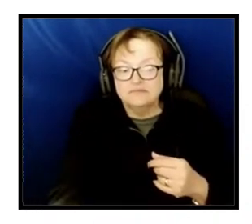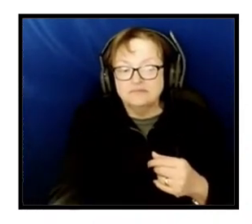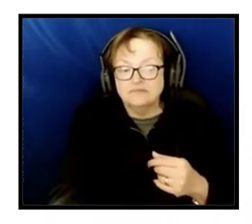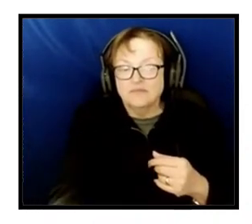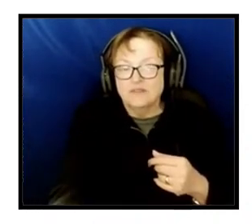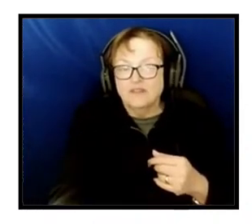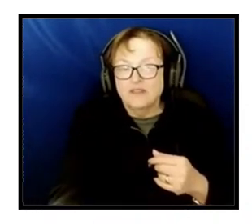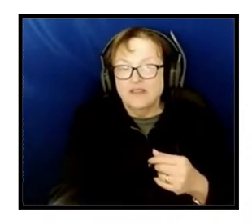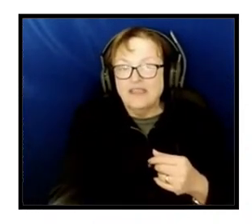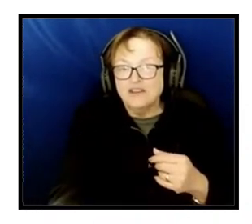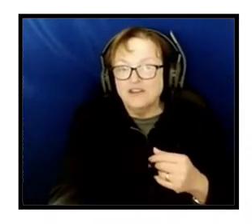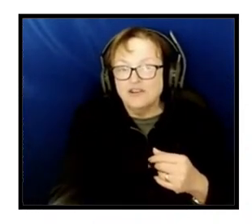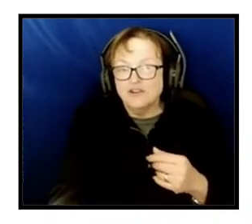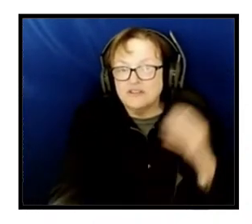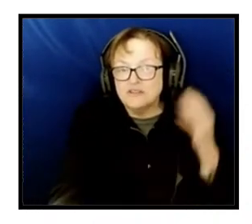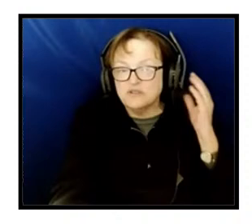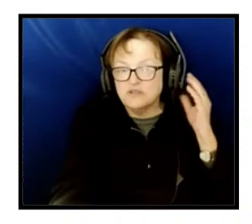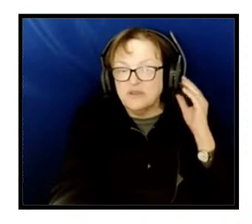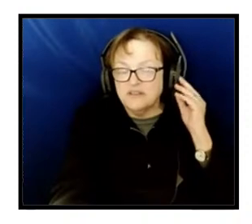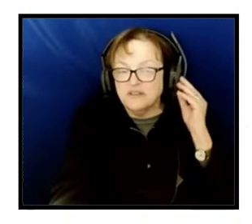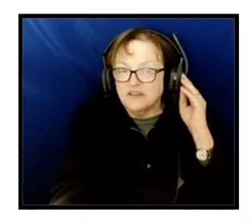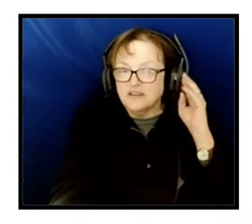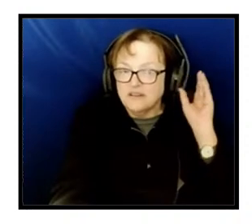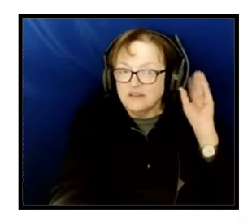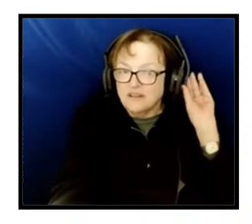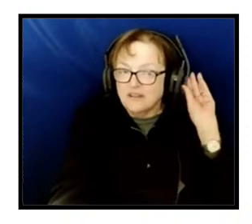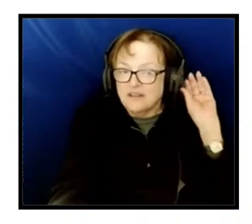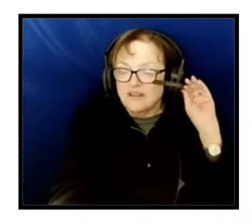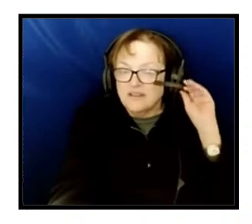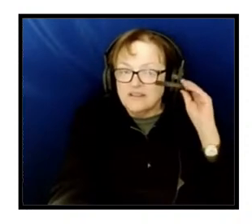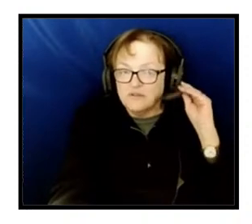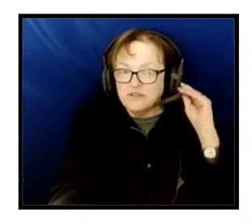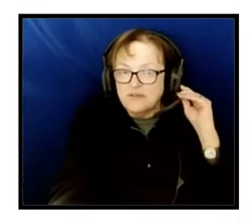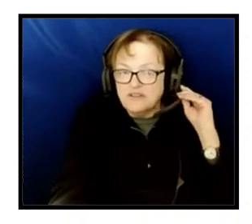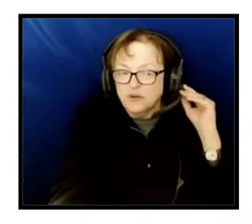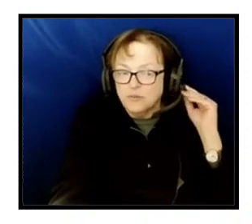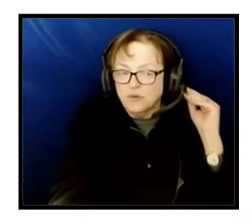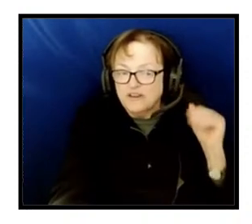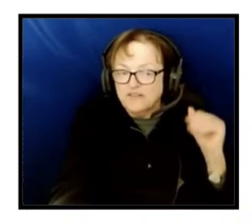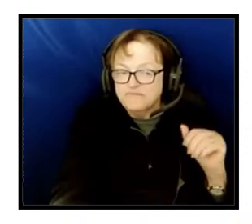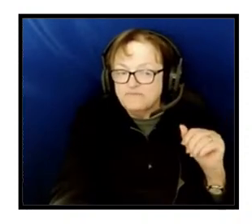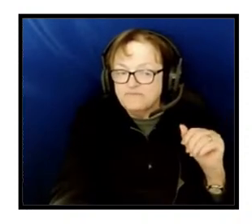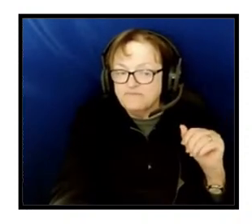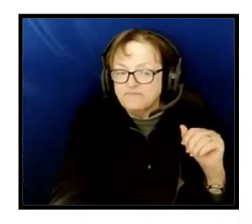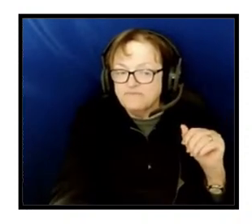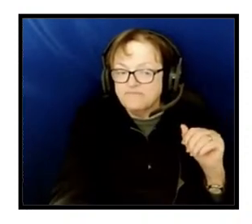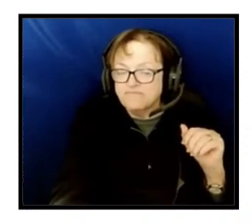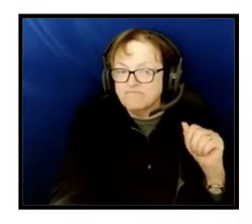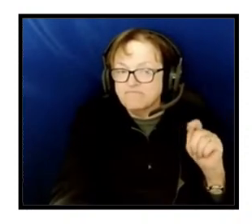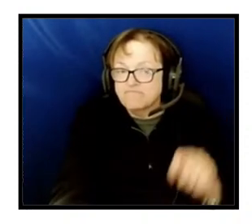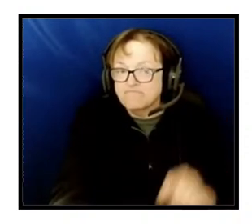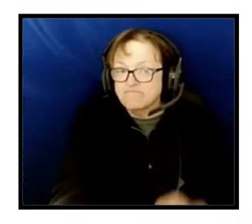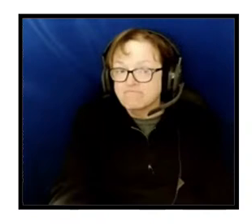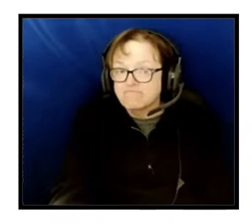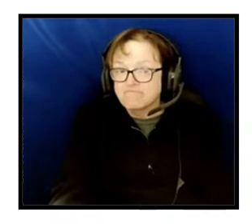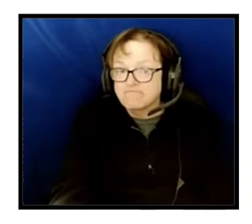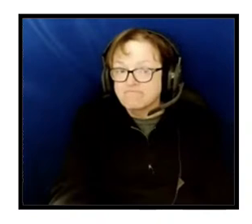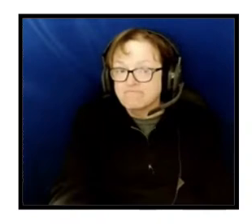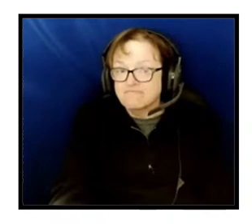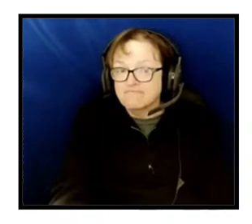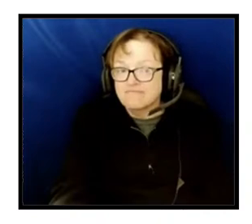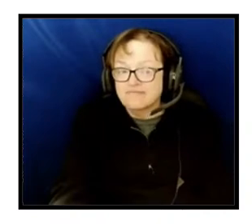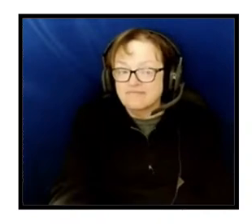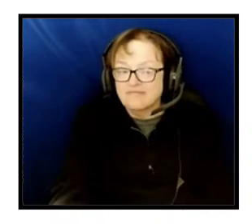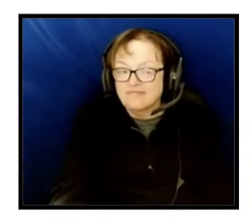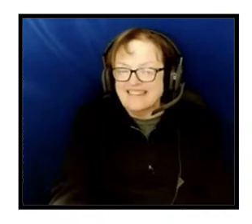in Residence. I have your names here, Dreamseed Collective, Afro Peach, and House of Dust. Those are great